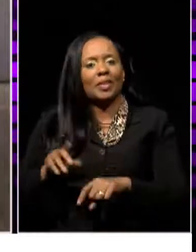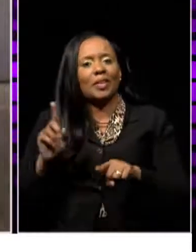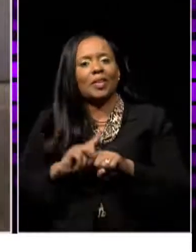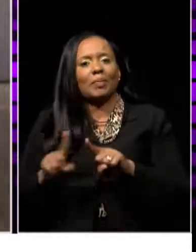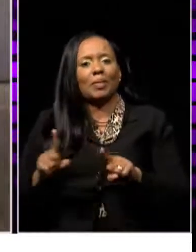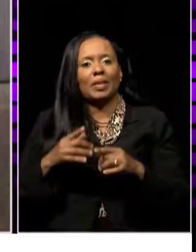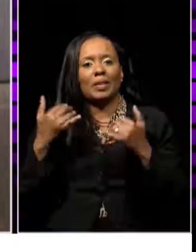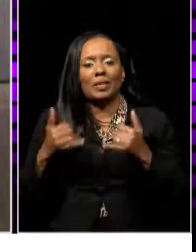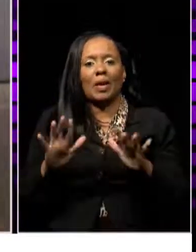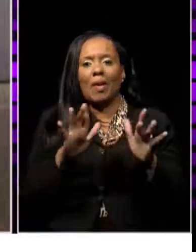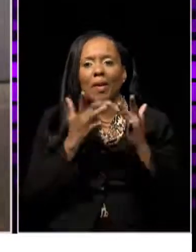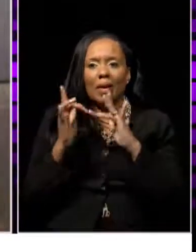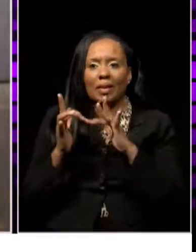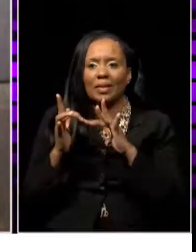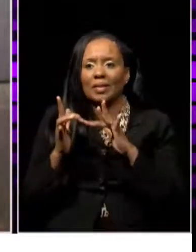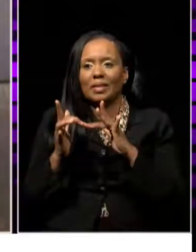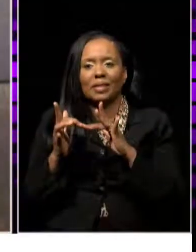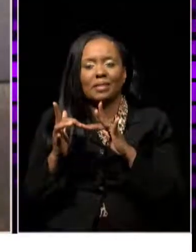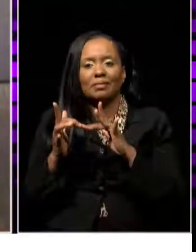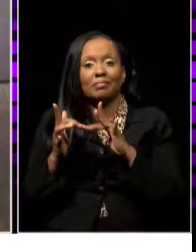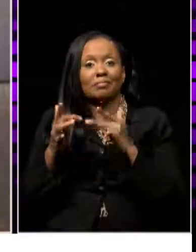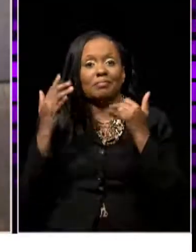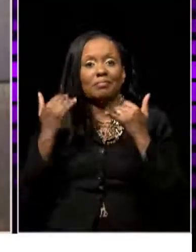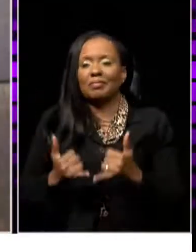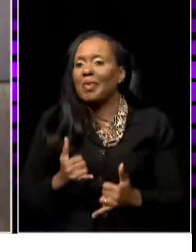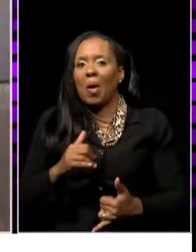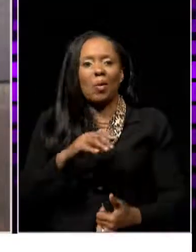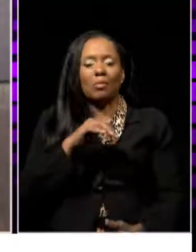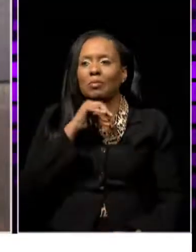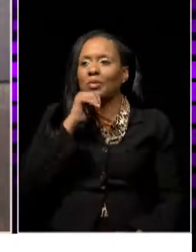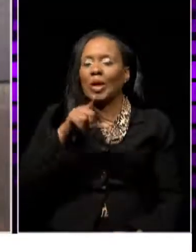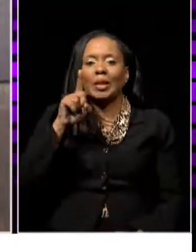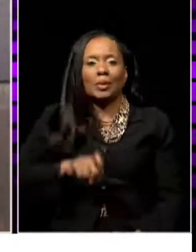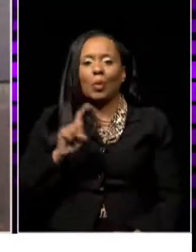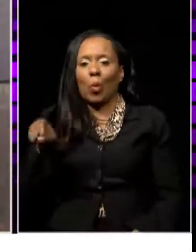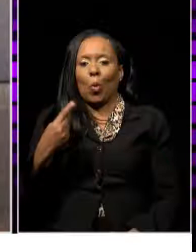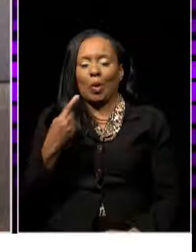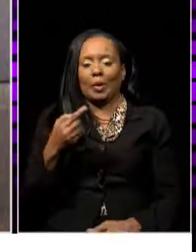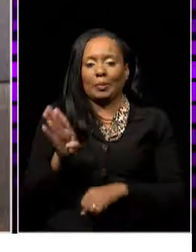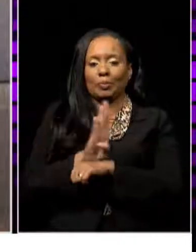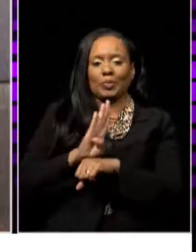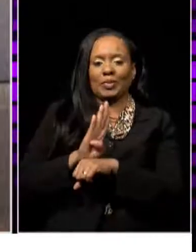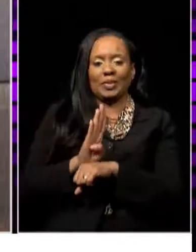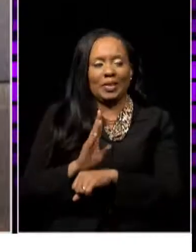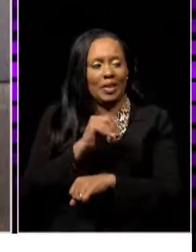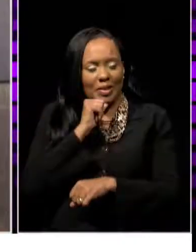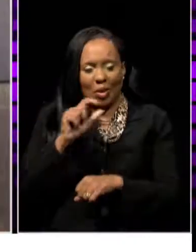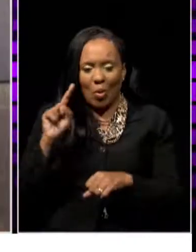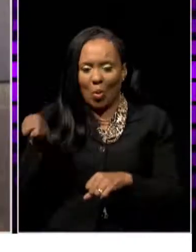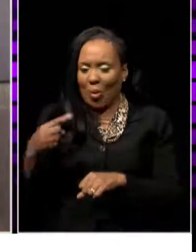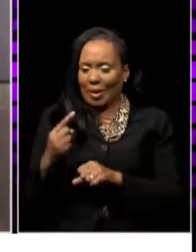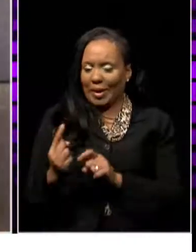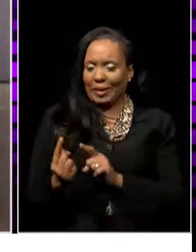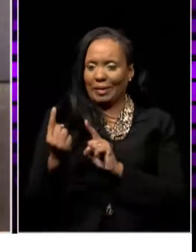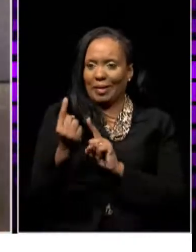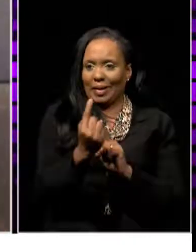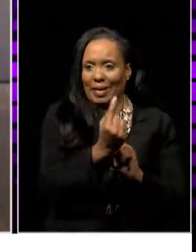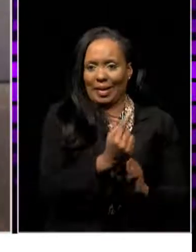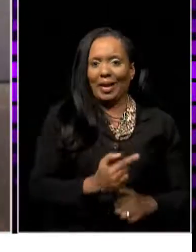friends, and they don't have to be in the same space in terms of physical space. So it is a good